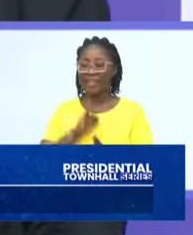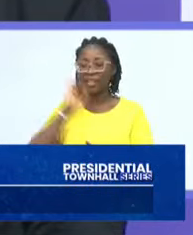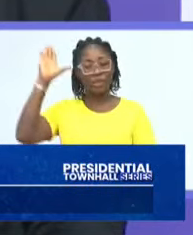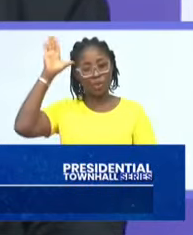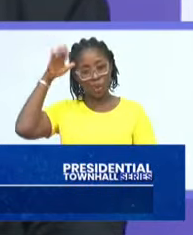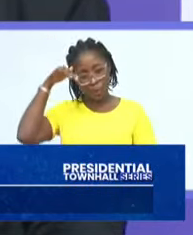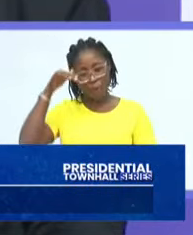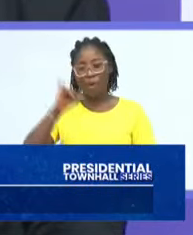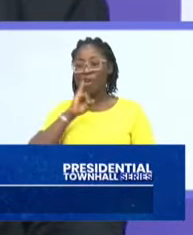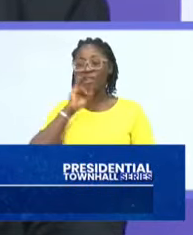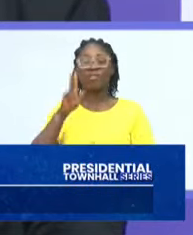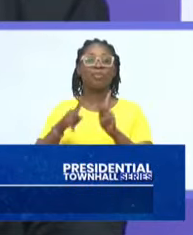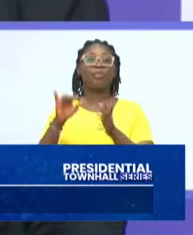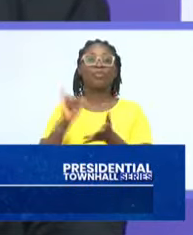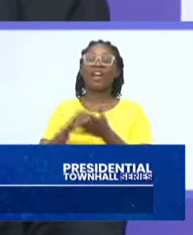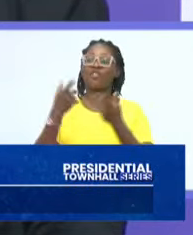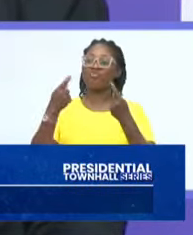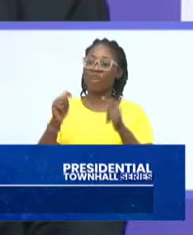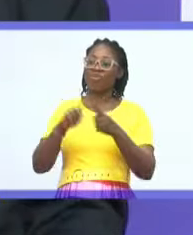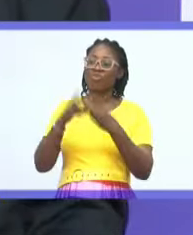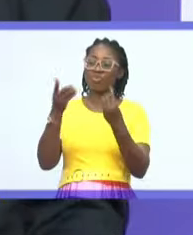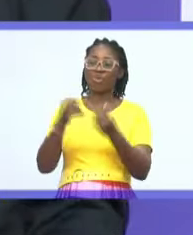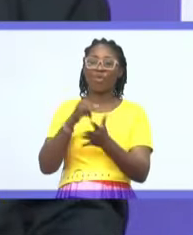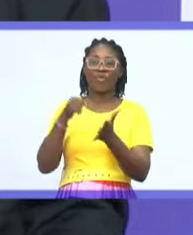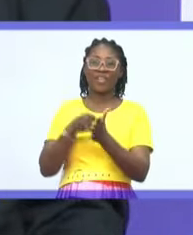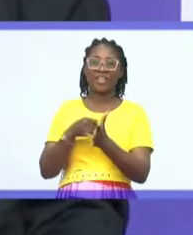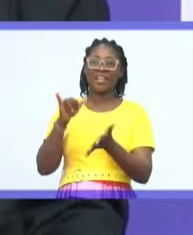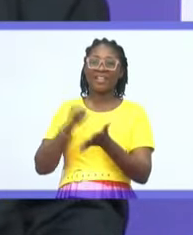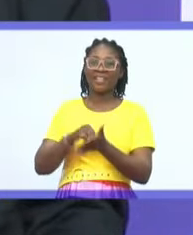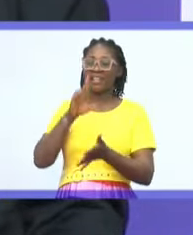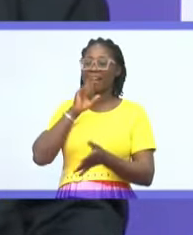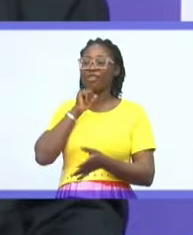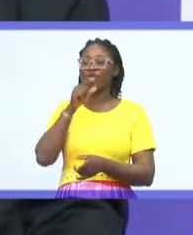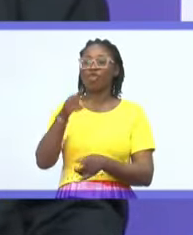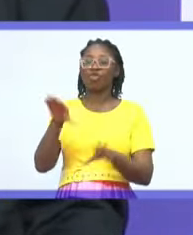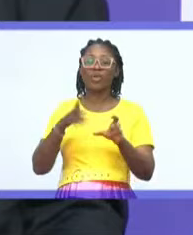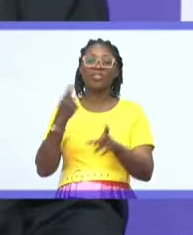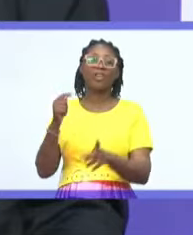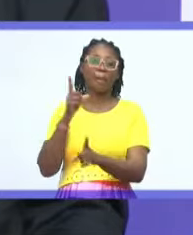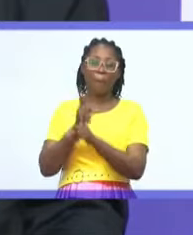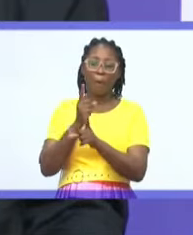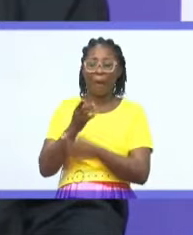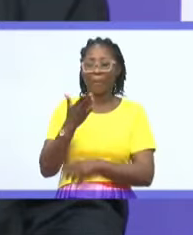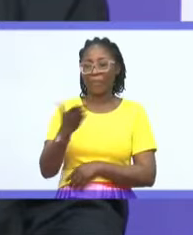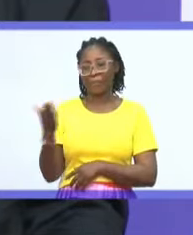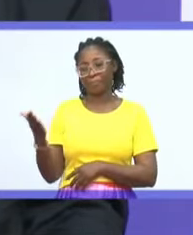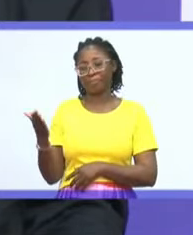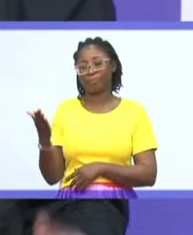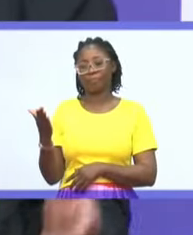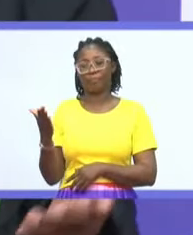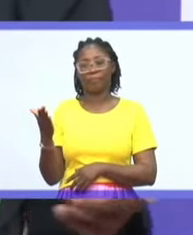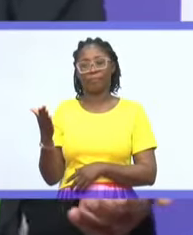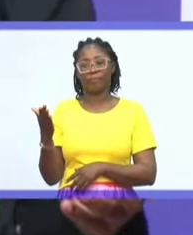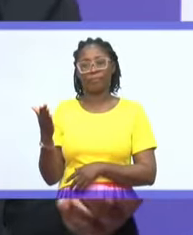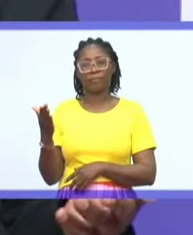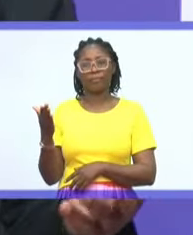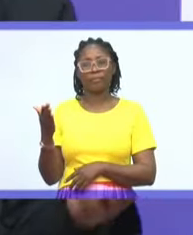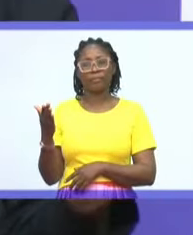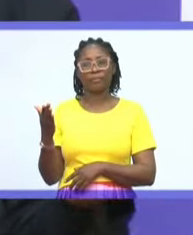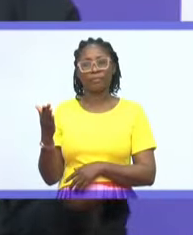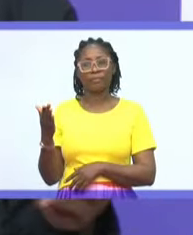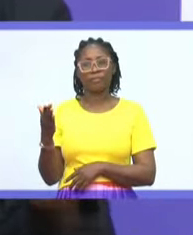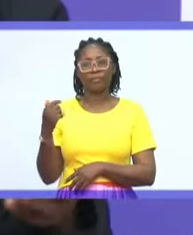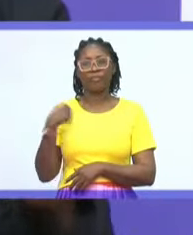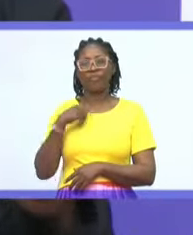the people who are trying to solve it that are not doing the right things. We're not the only country